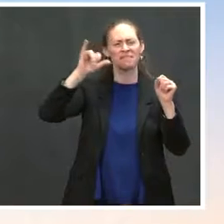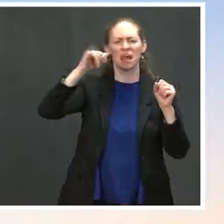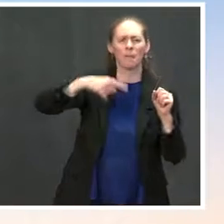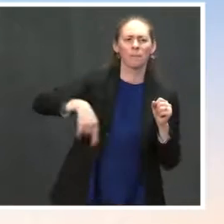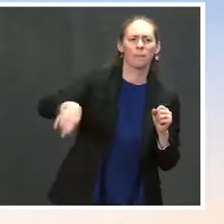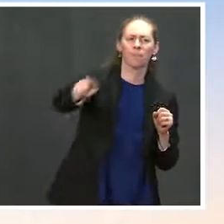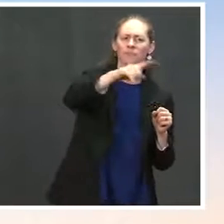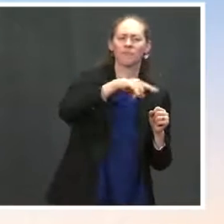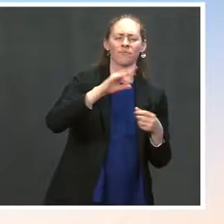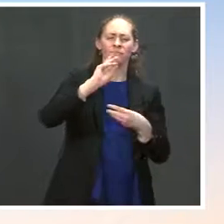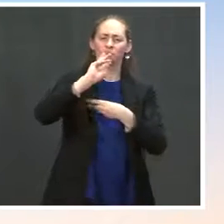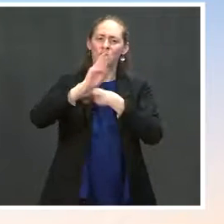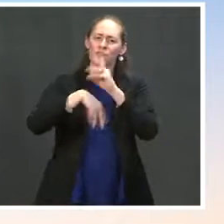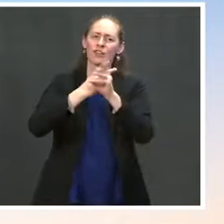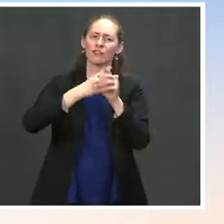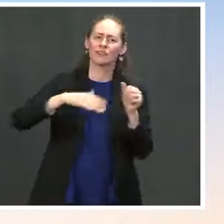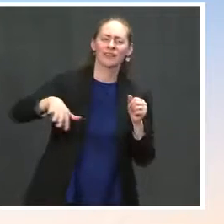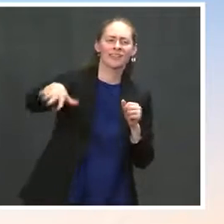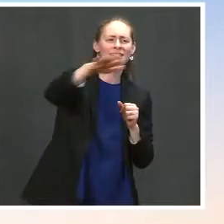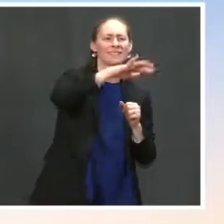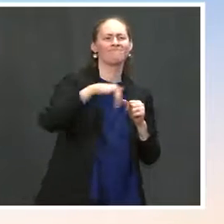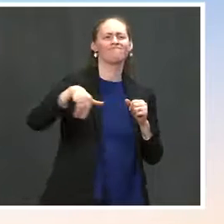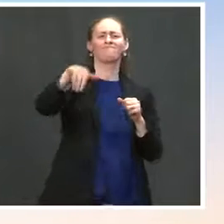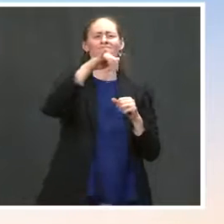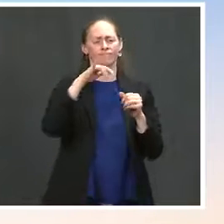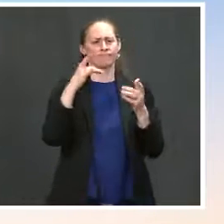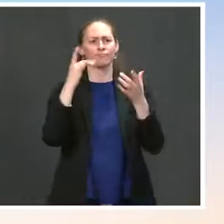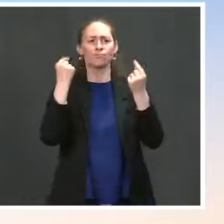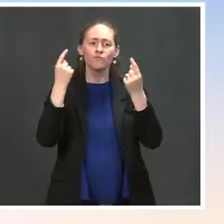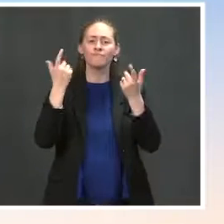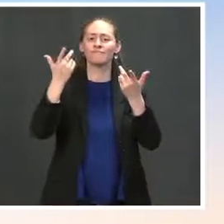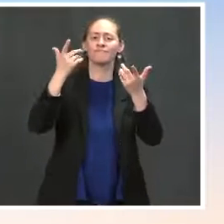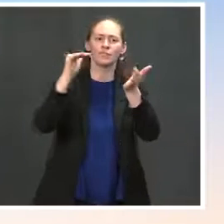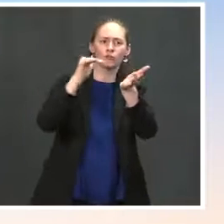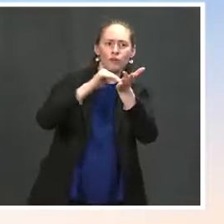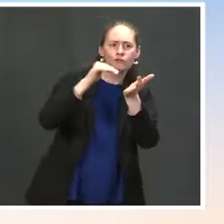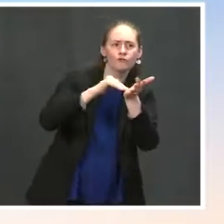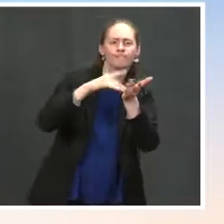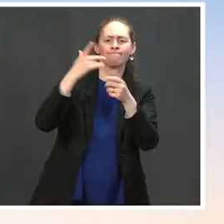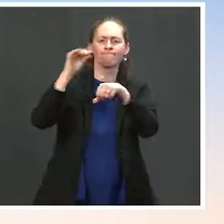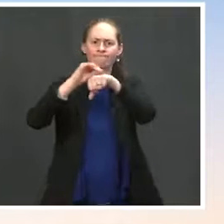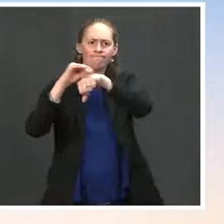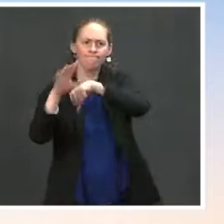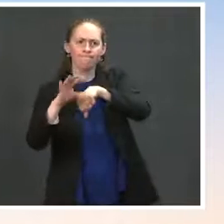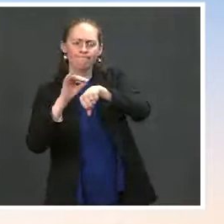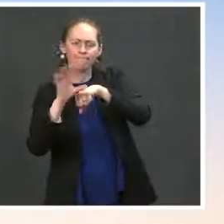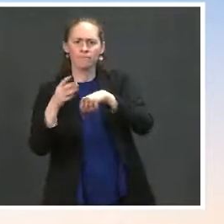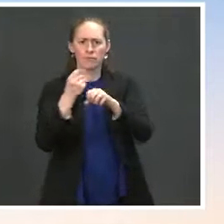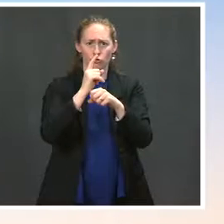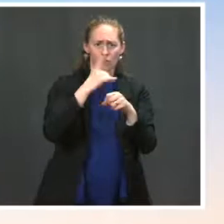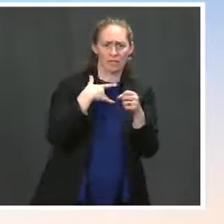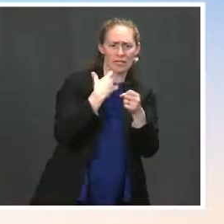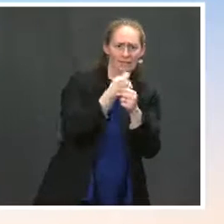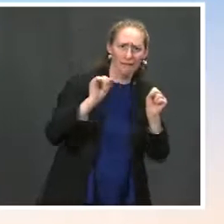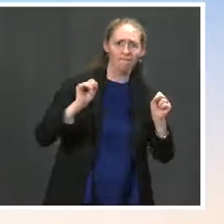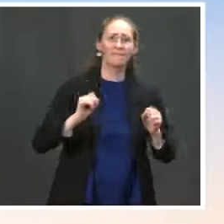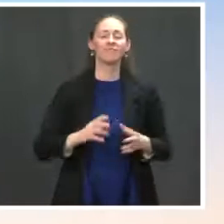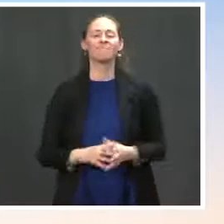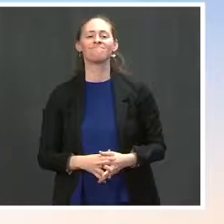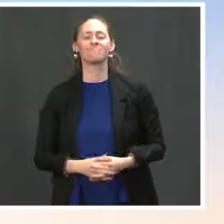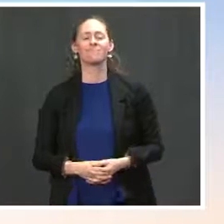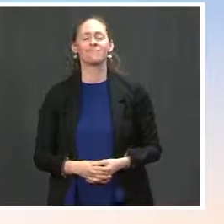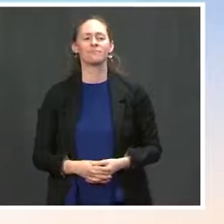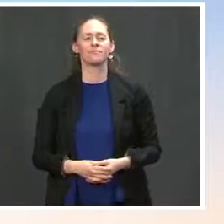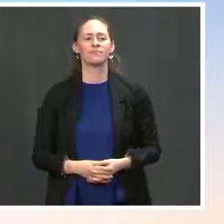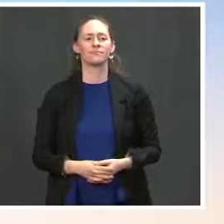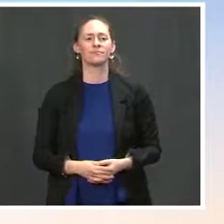country, we're going to wait for the health and medical experts to provide guidance on when it is safe to do exactly that. Go ahead in the